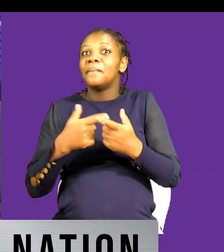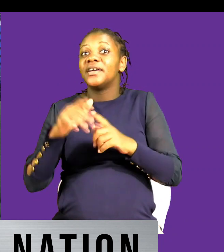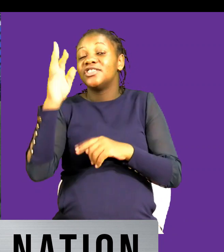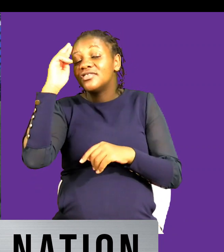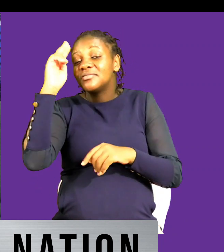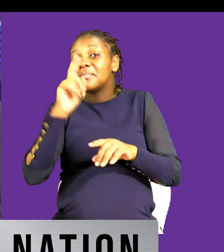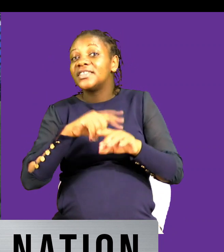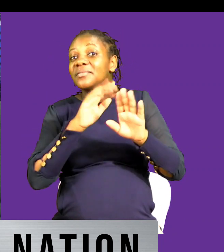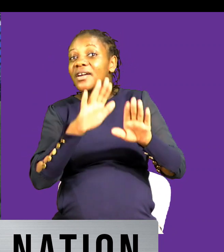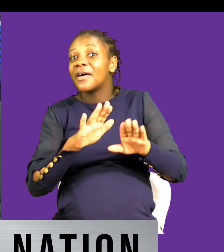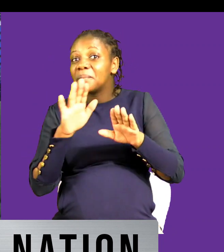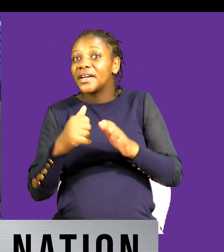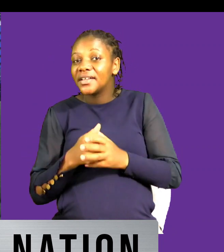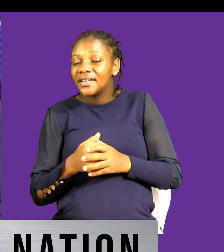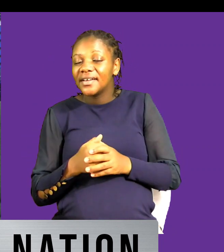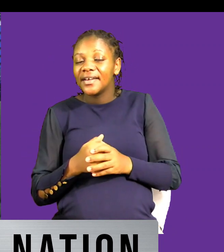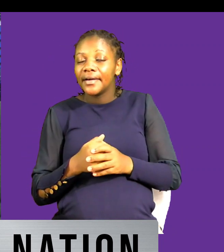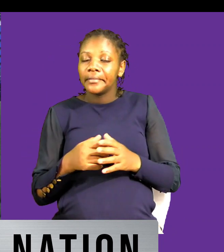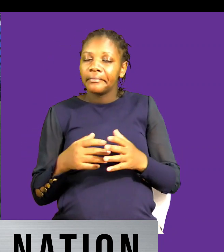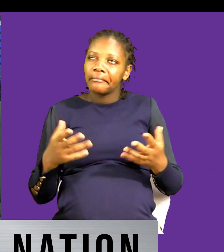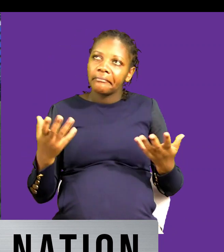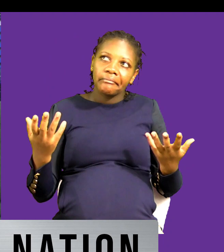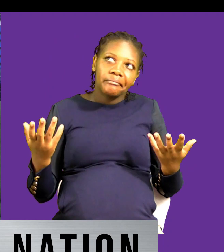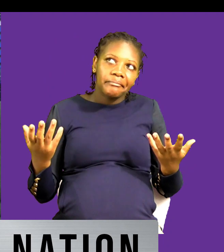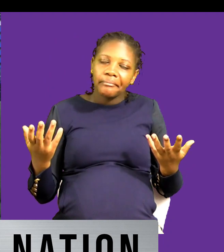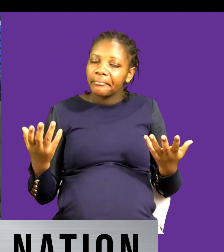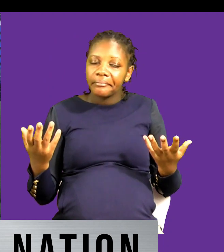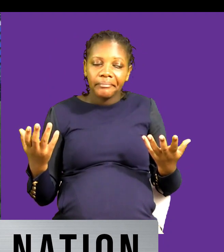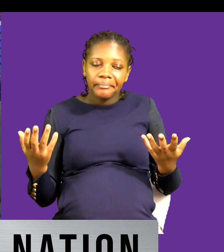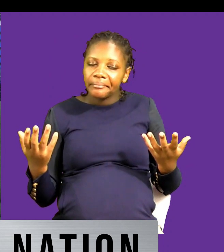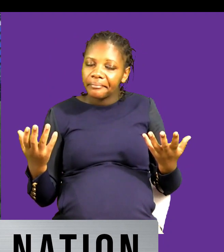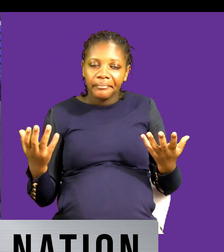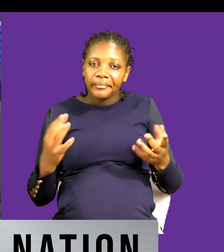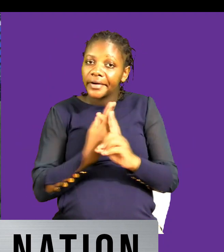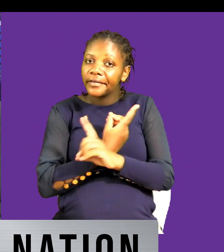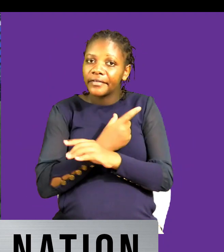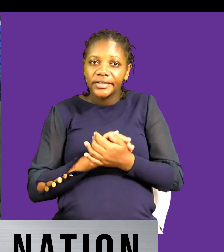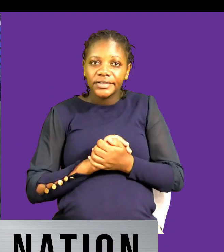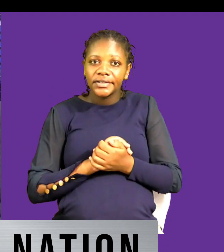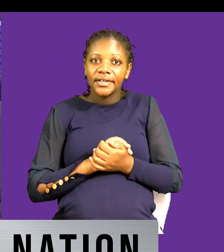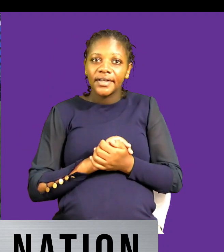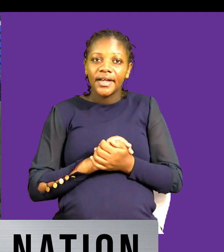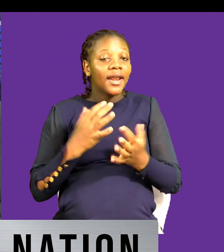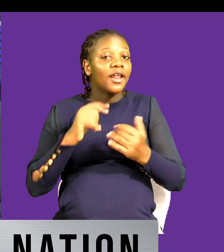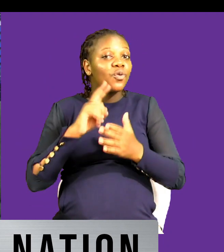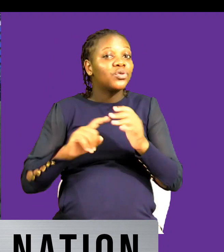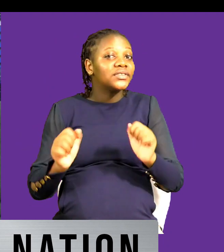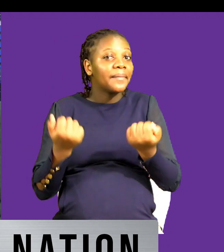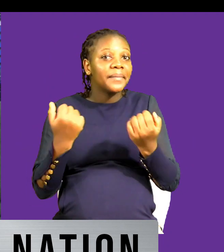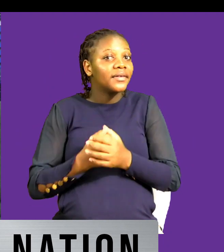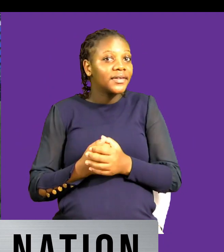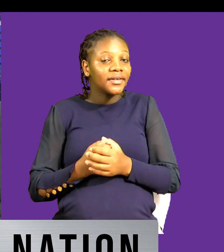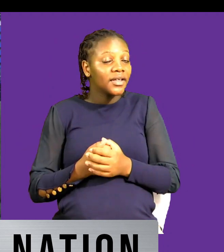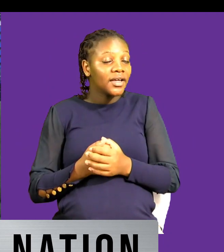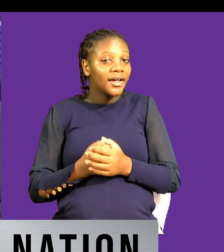Yes, Ikiguza? Yes. Ikiguza chini. Now the question is, what happens, you know, when this